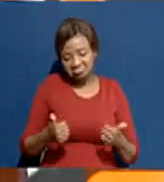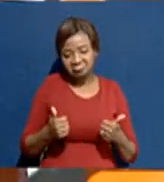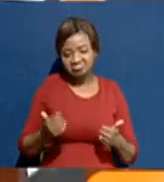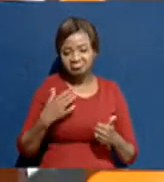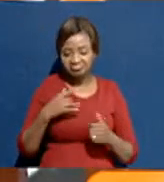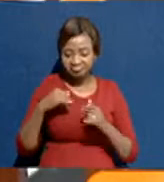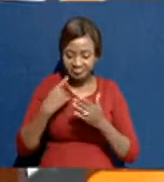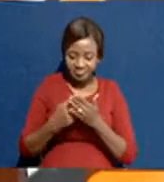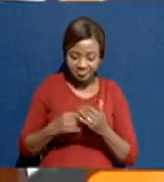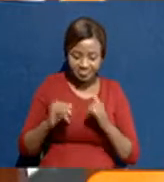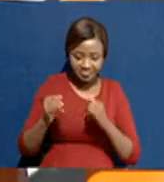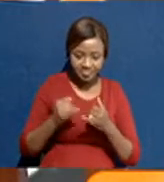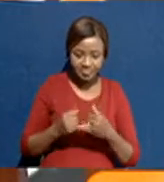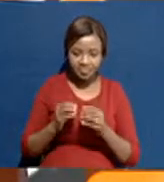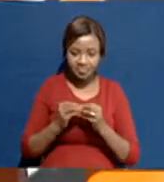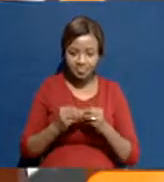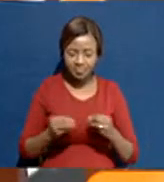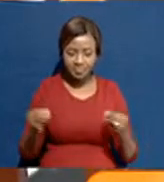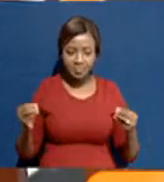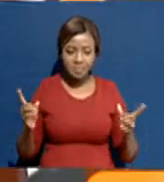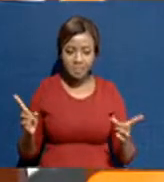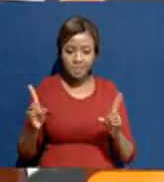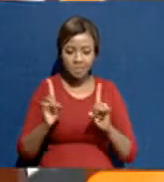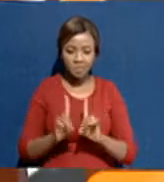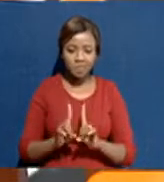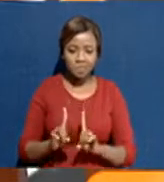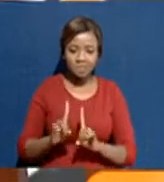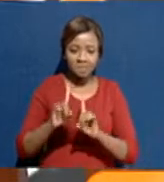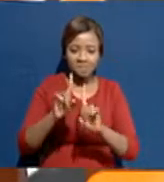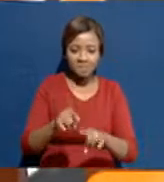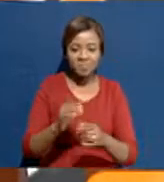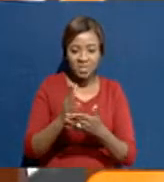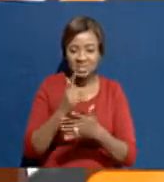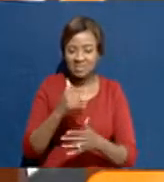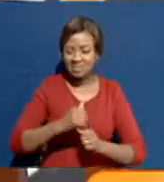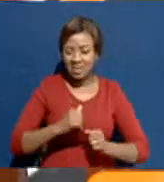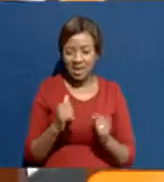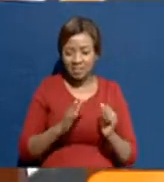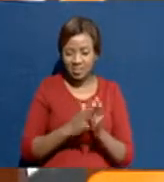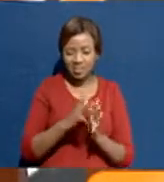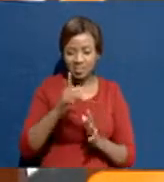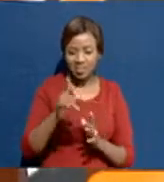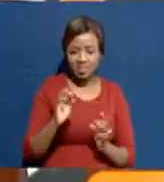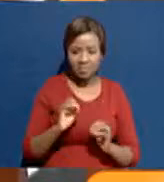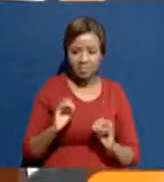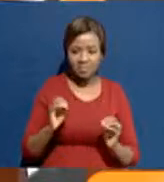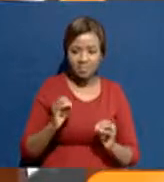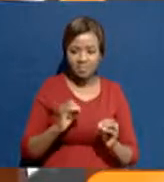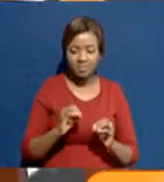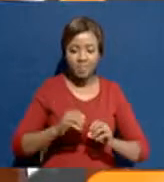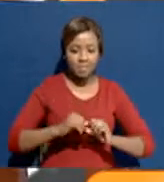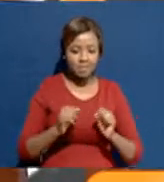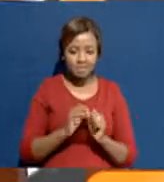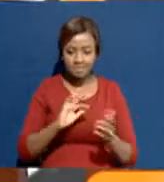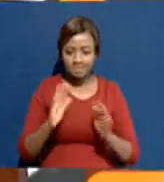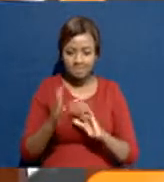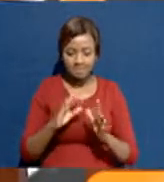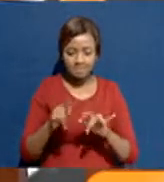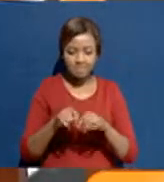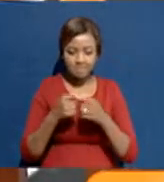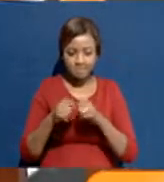chat, a long talk. And some of them were still not happy with him. They were still not happy the way they were treated. They were still not